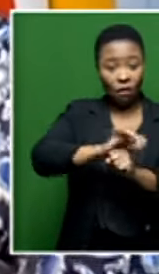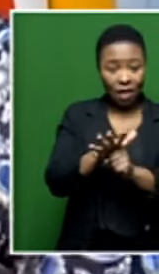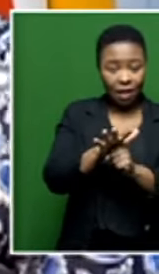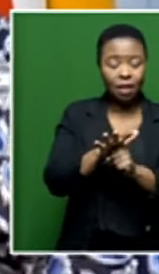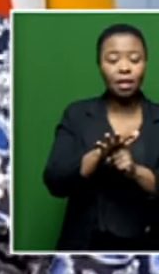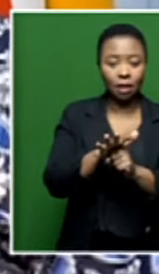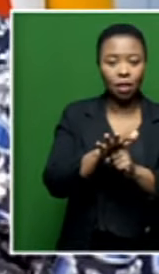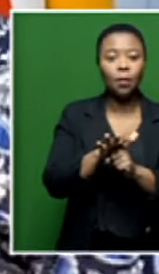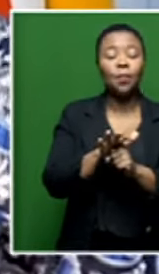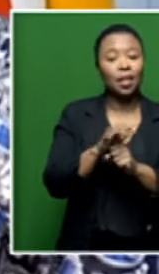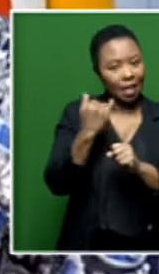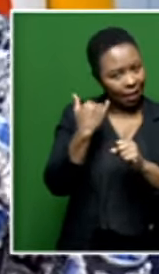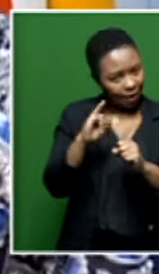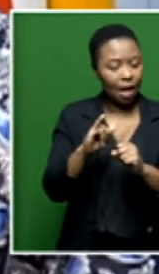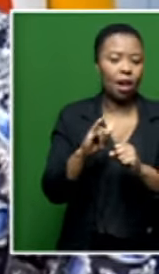is still with us.